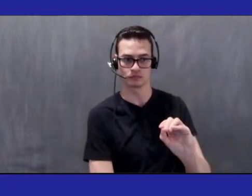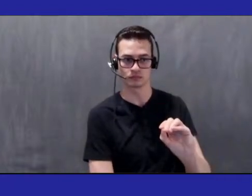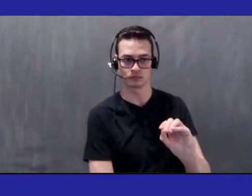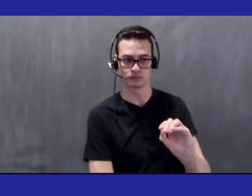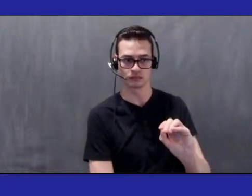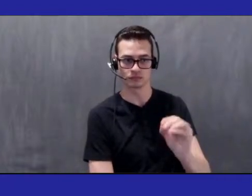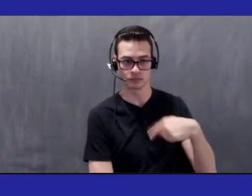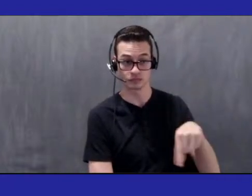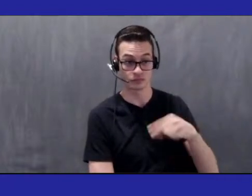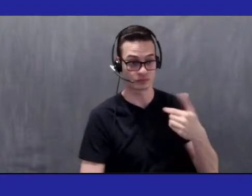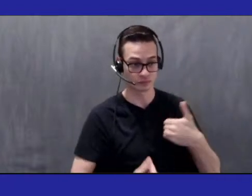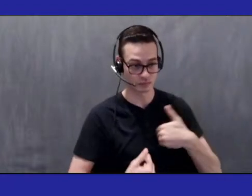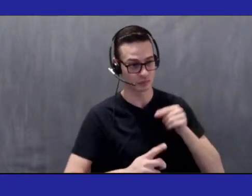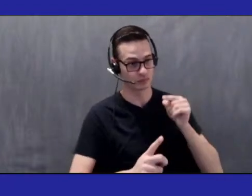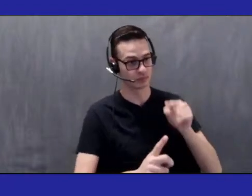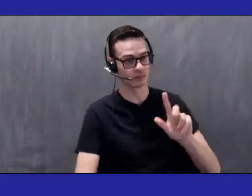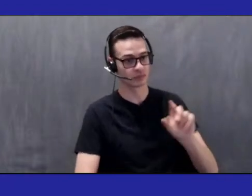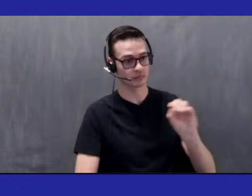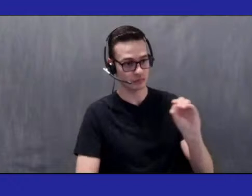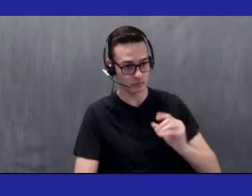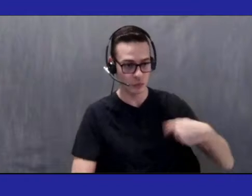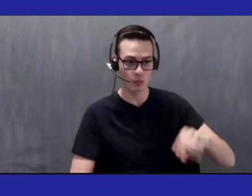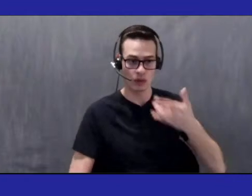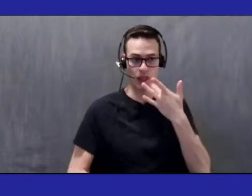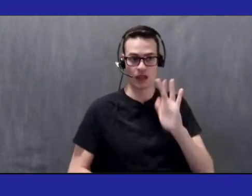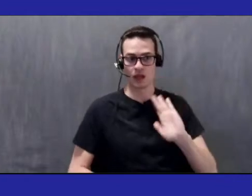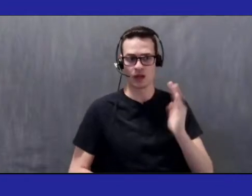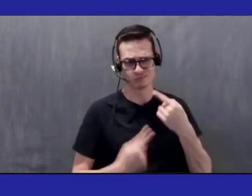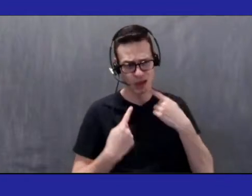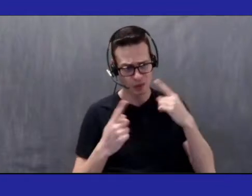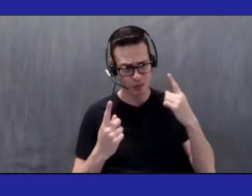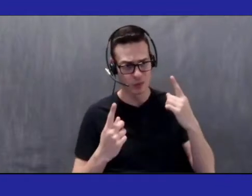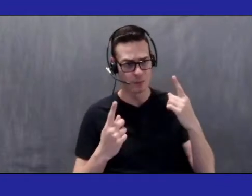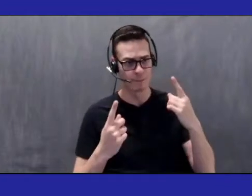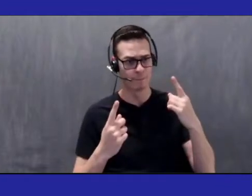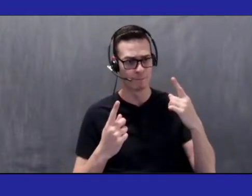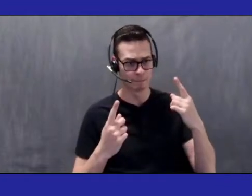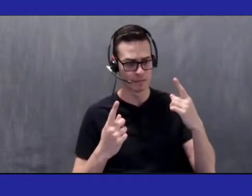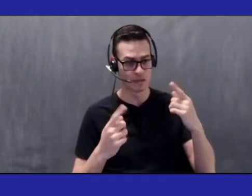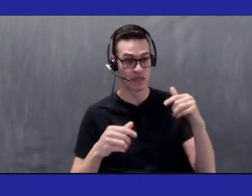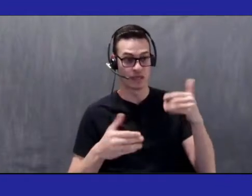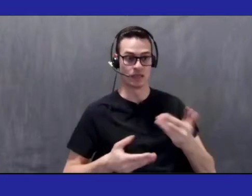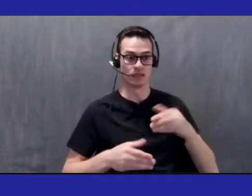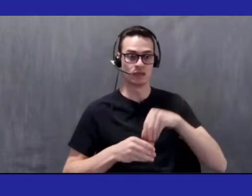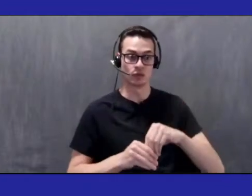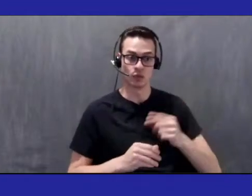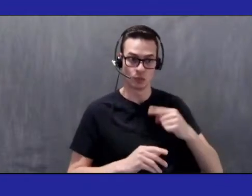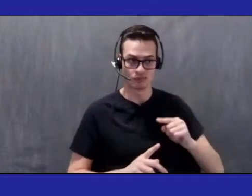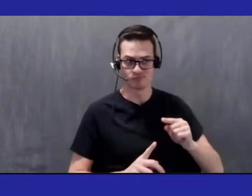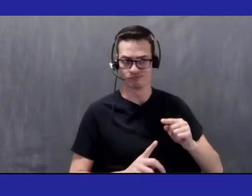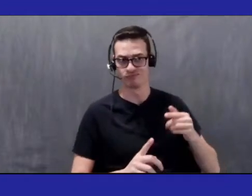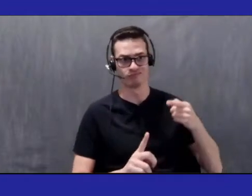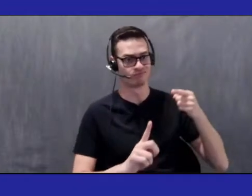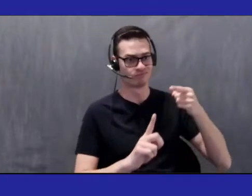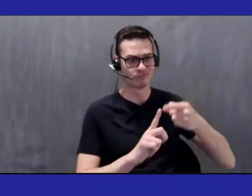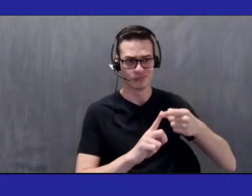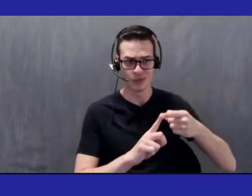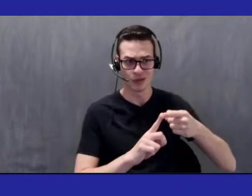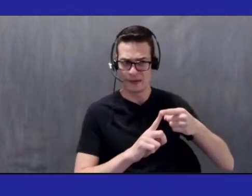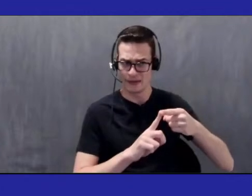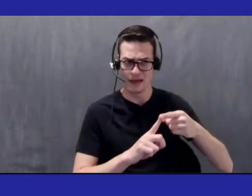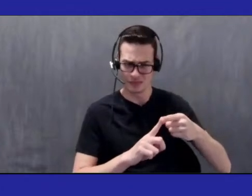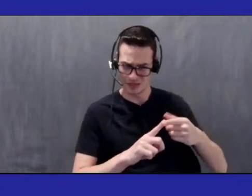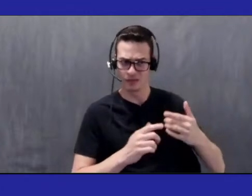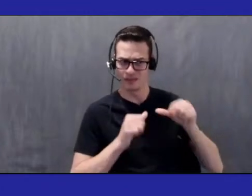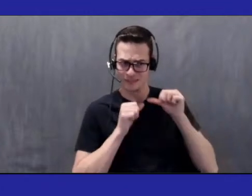MWBE utilization. We are fortunate with our success and our support here internally that we've been able to achieve more than 30%. And now